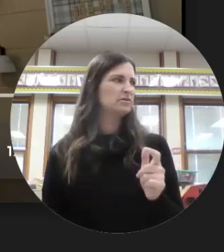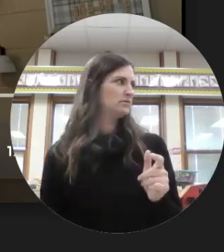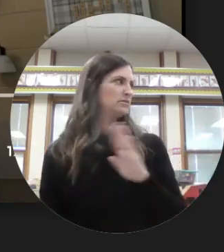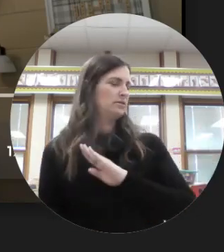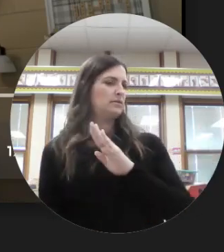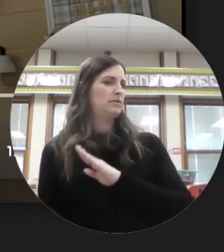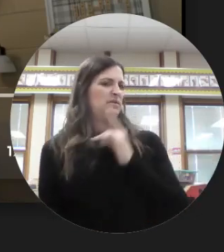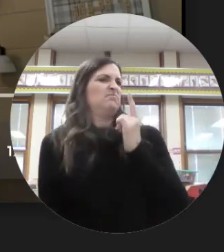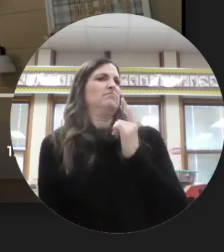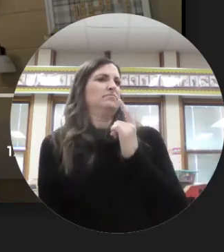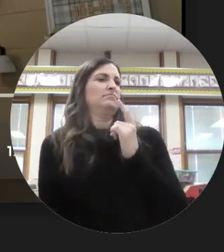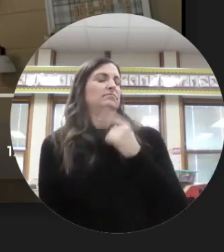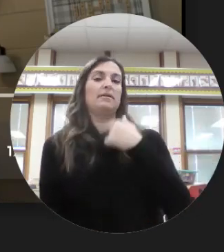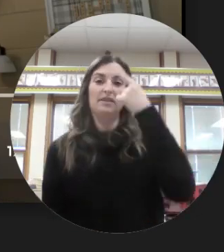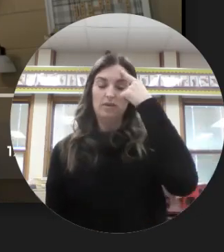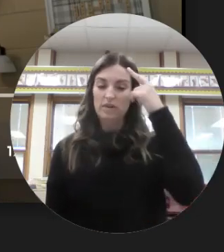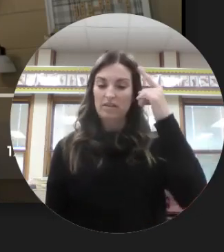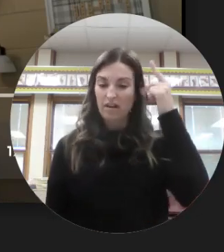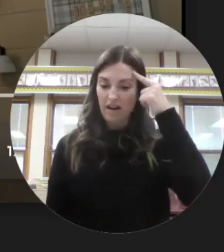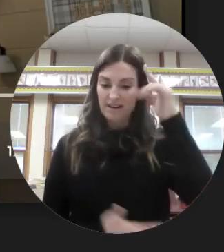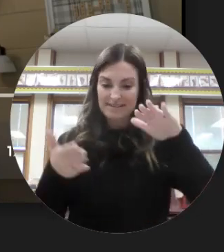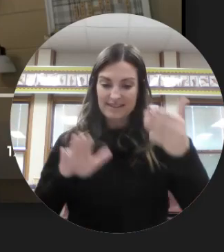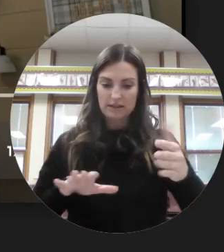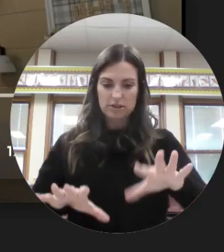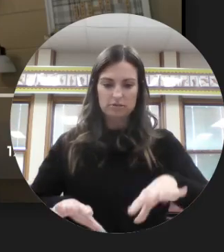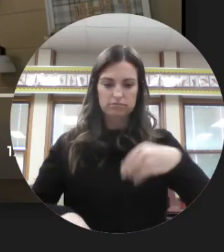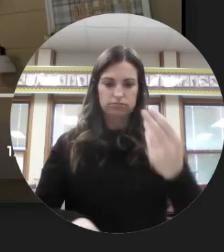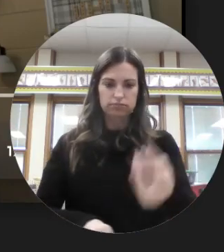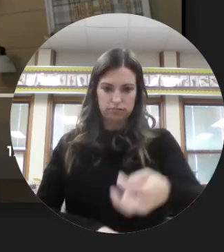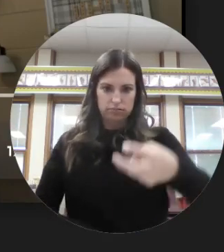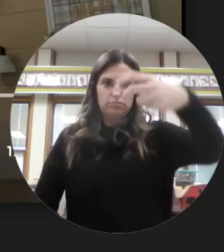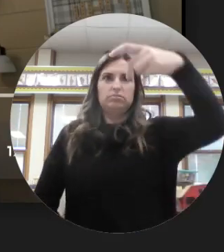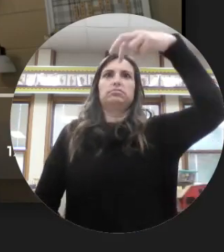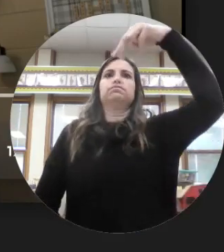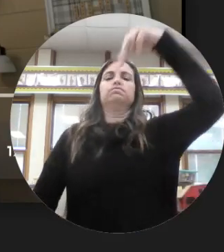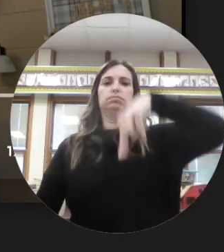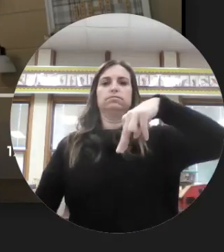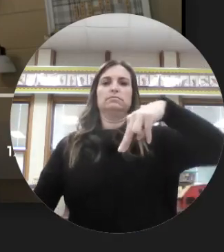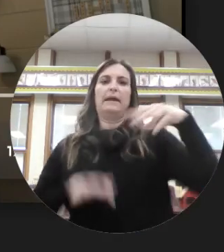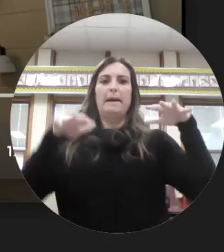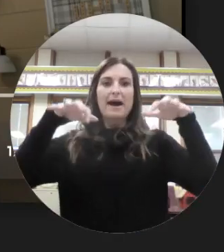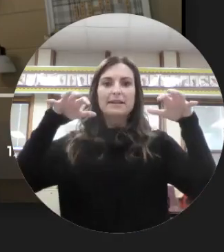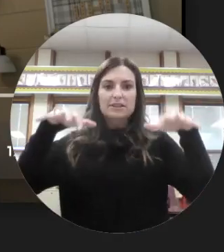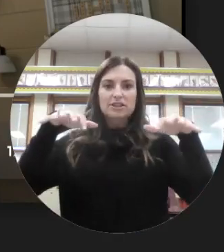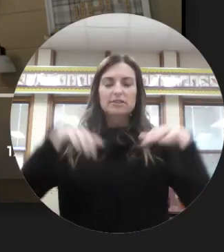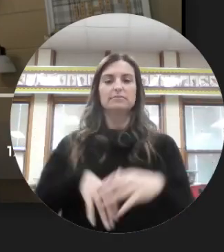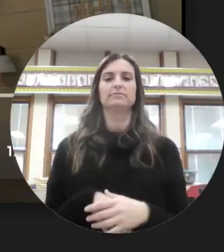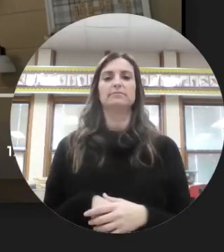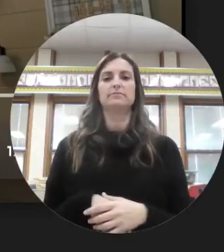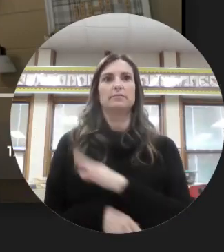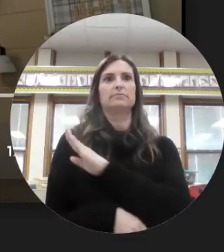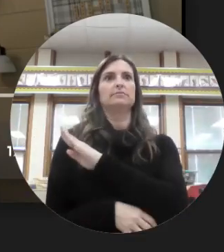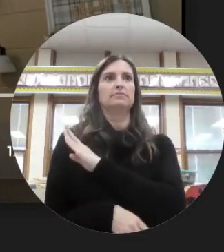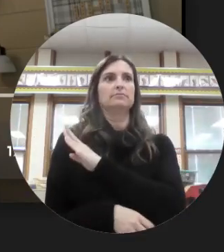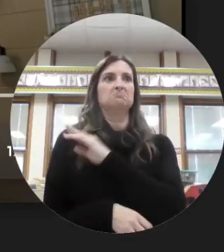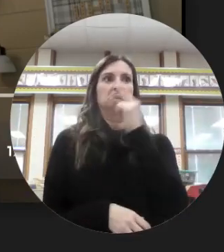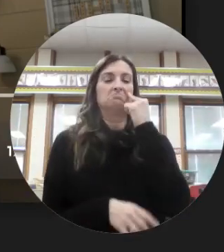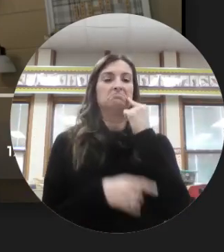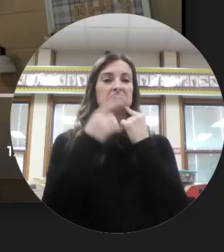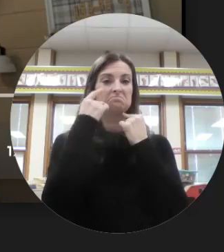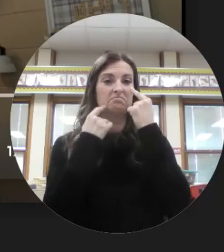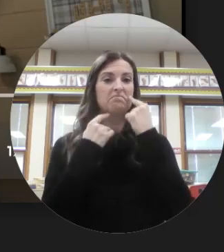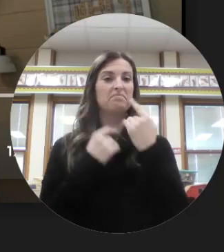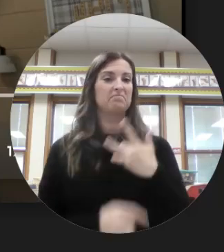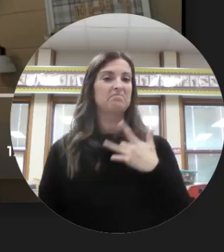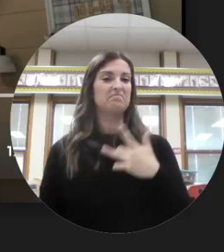"We thought she was dead, but when we reached into the box, she came to life and climbed out like a sparkling monster." Brightbill's eyes welled up with tears, and then he felt